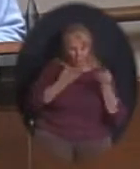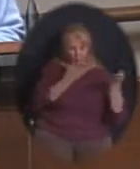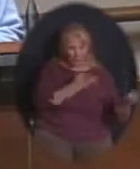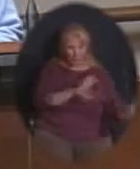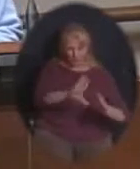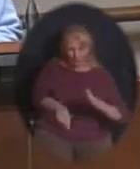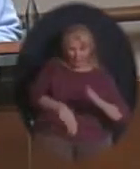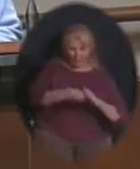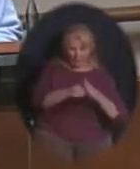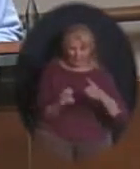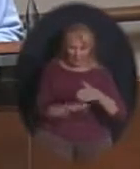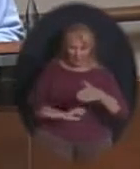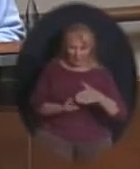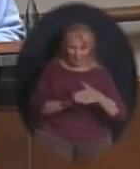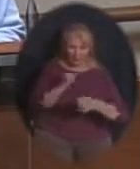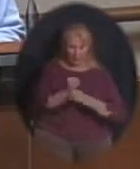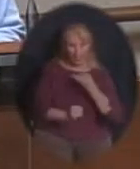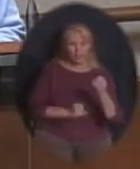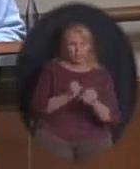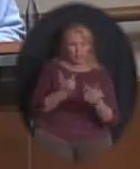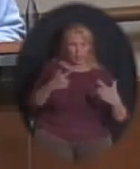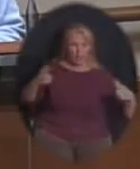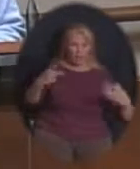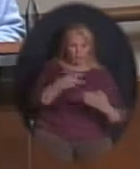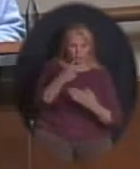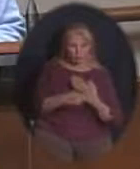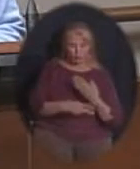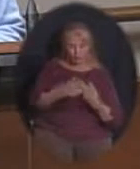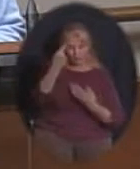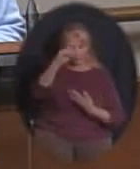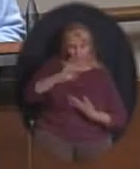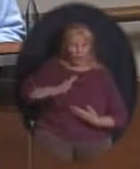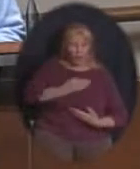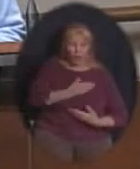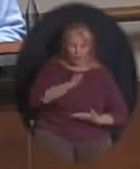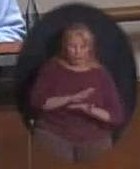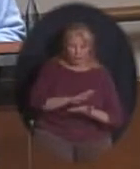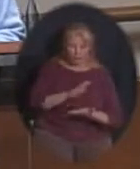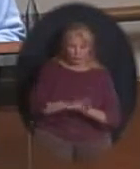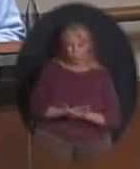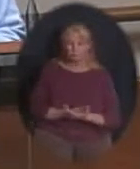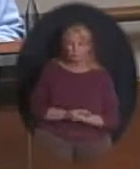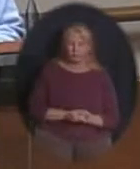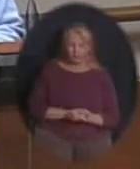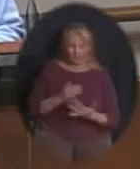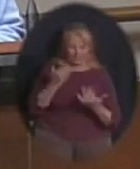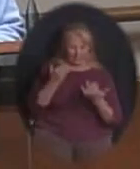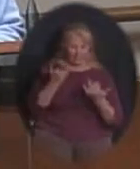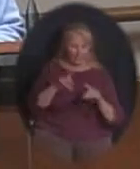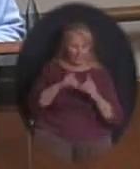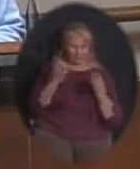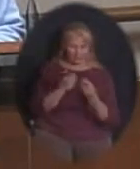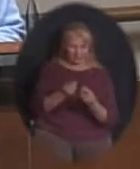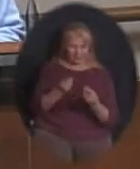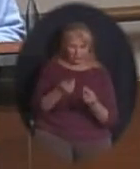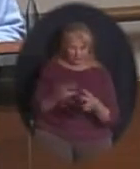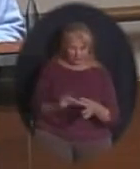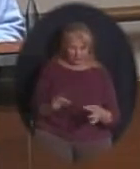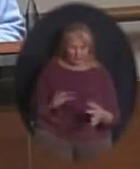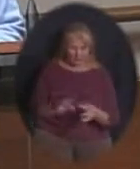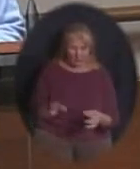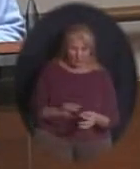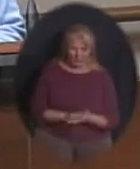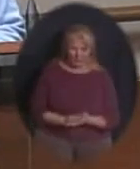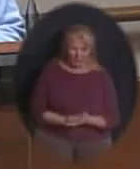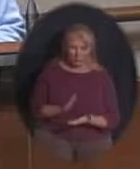elementary international language program for our schools. The vision statement of this school district is students prepared for their future. My second